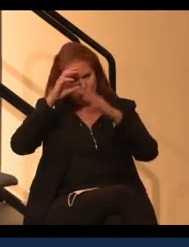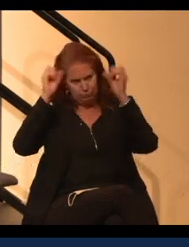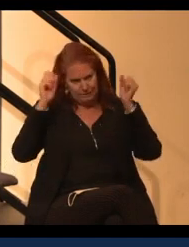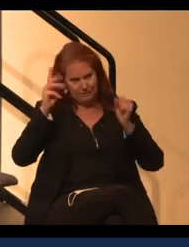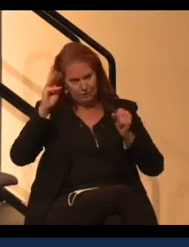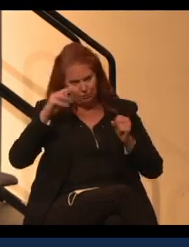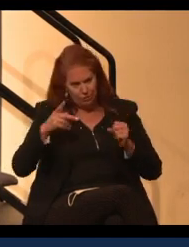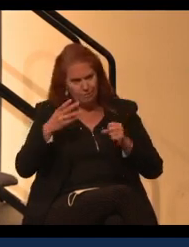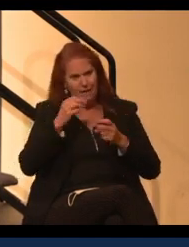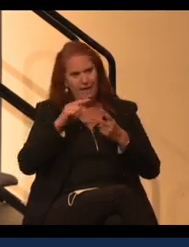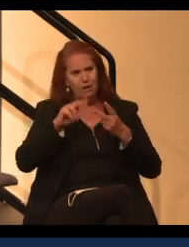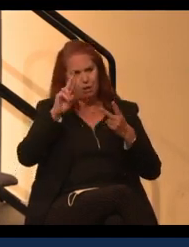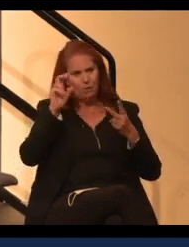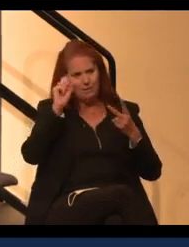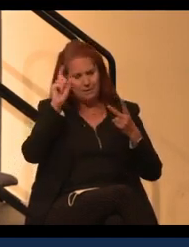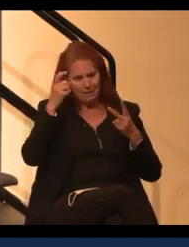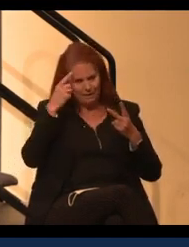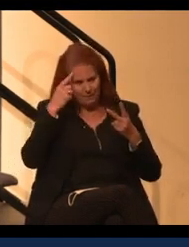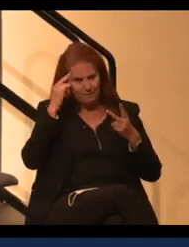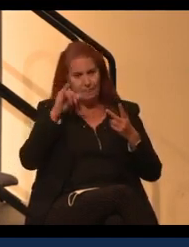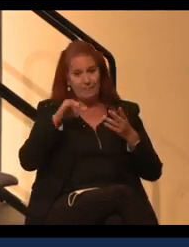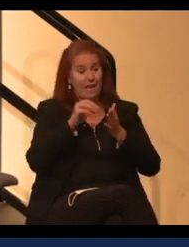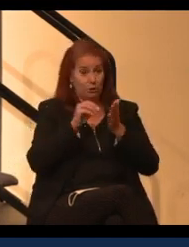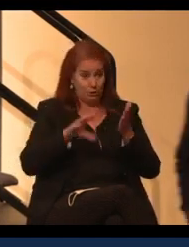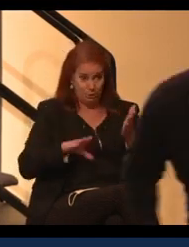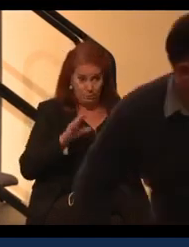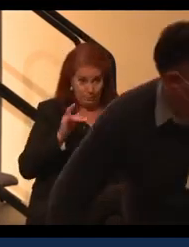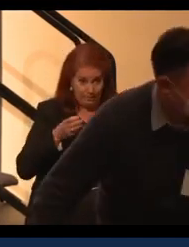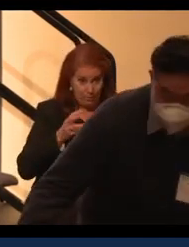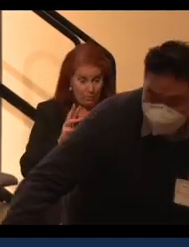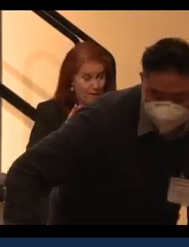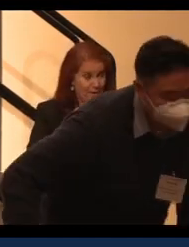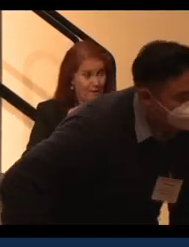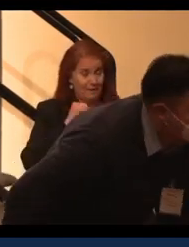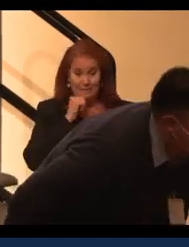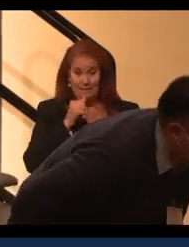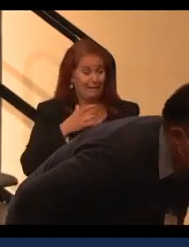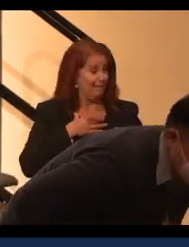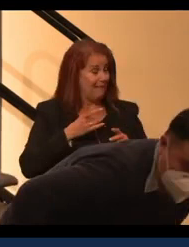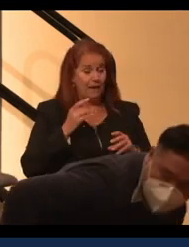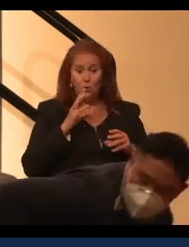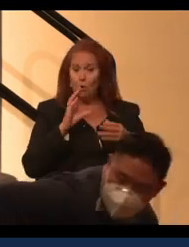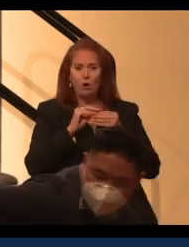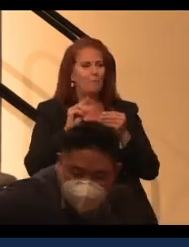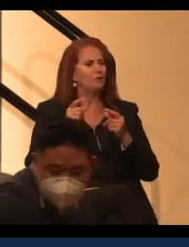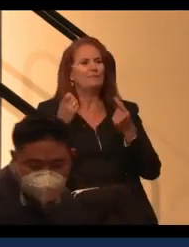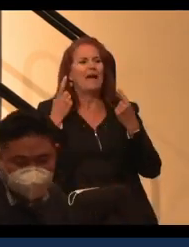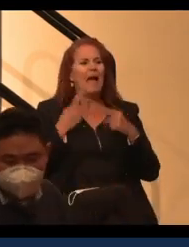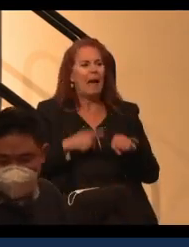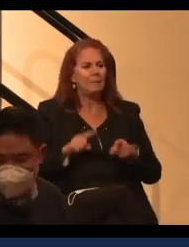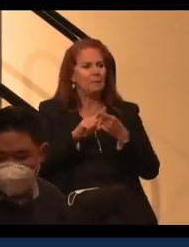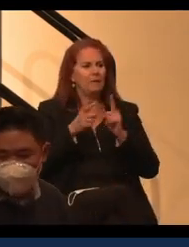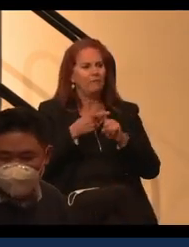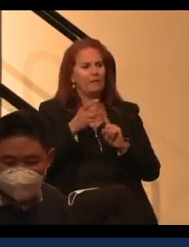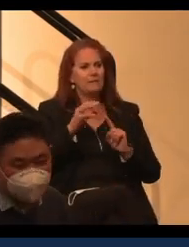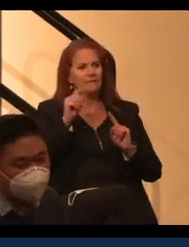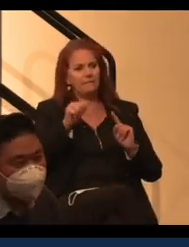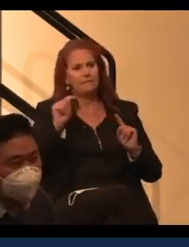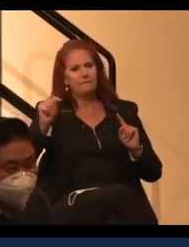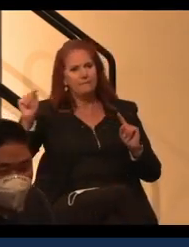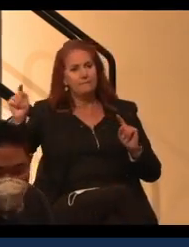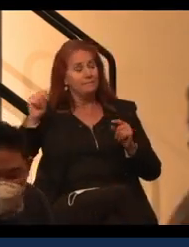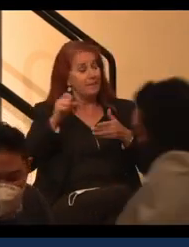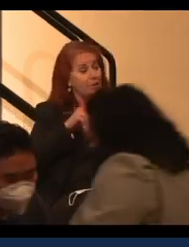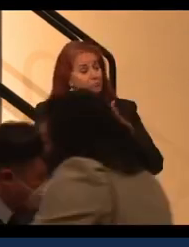and about the US government. This student, by the way, did not like or comment, just happened to be friends with, and as a result